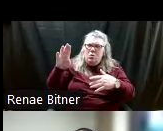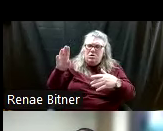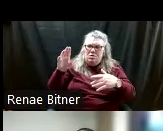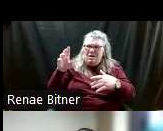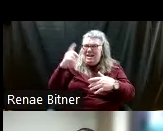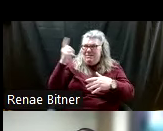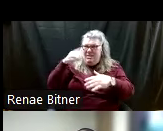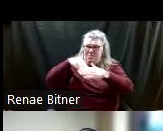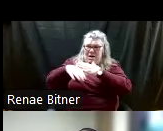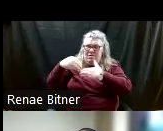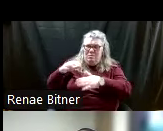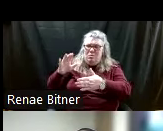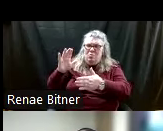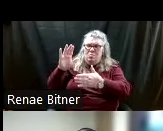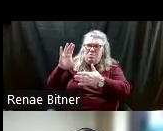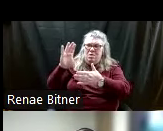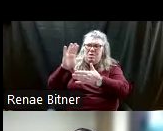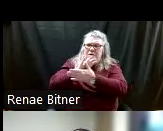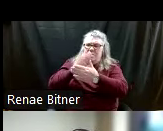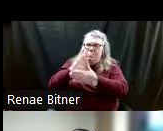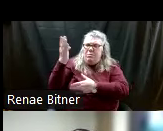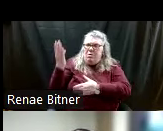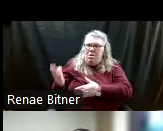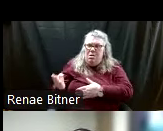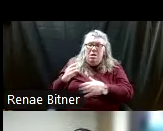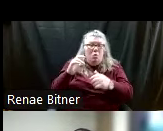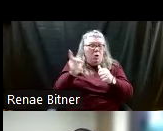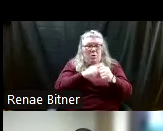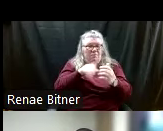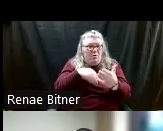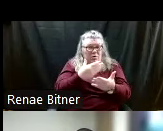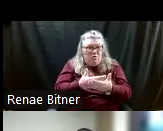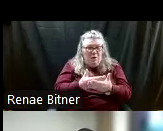located. And when we first arrived, she would startle to it as soon as she was off